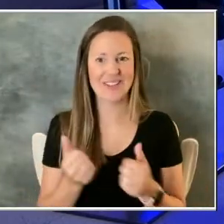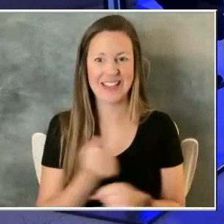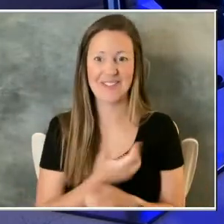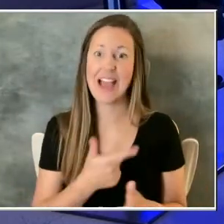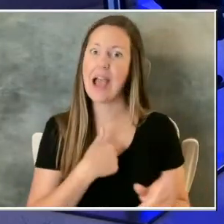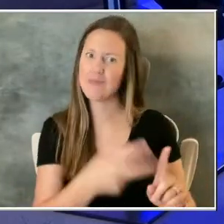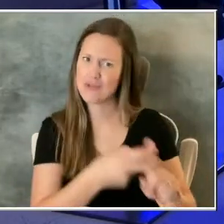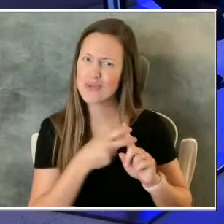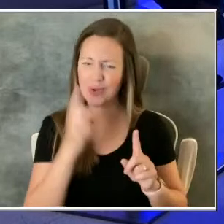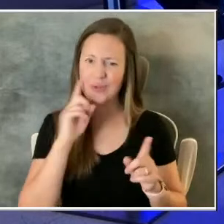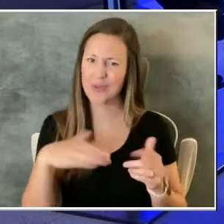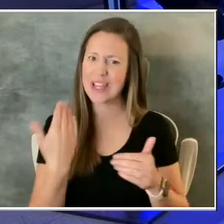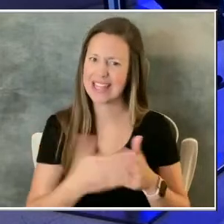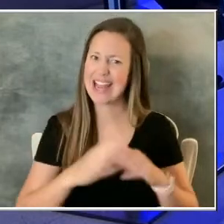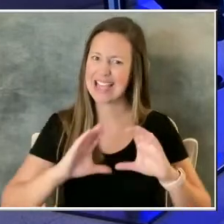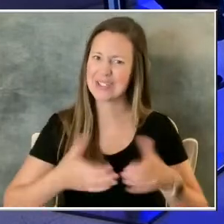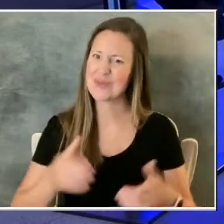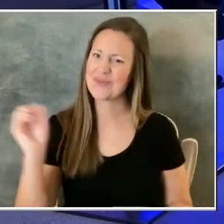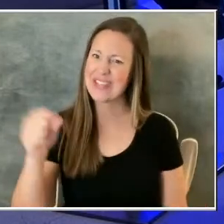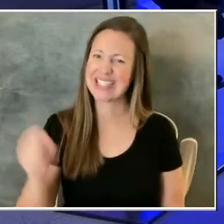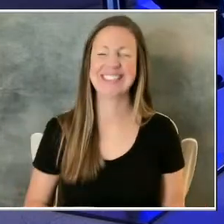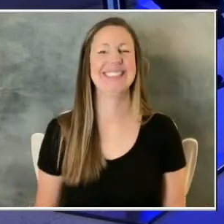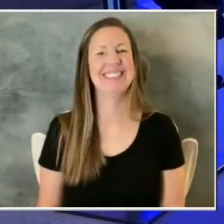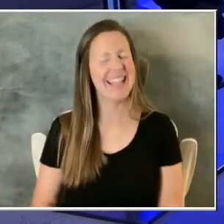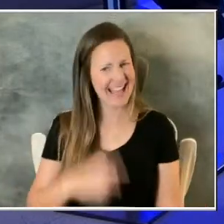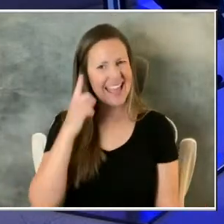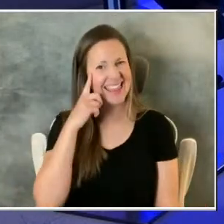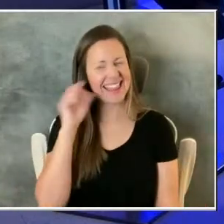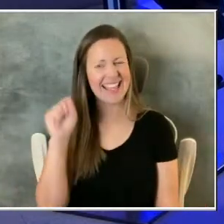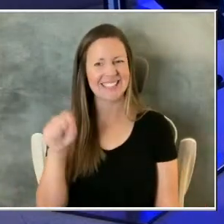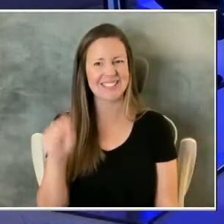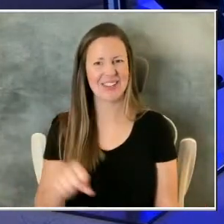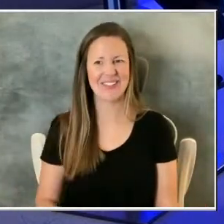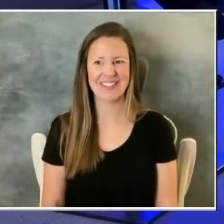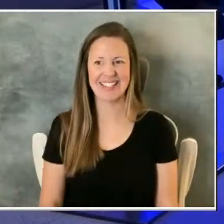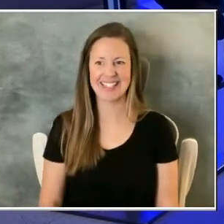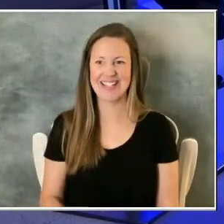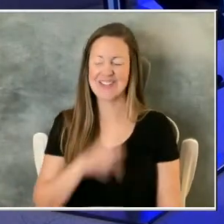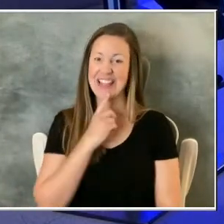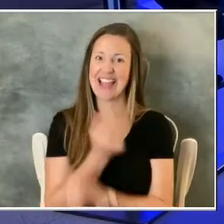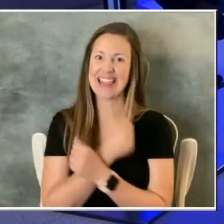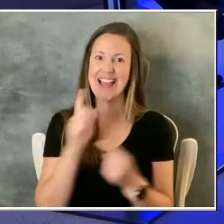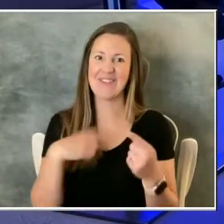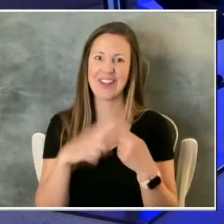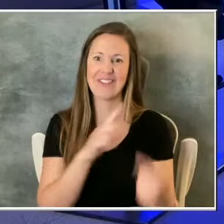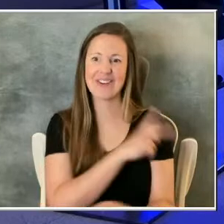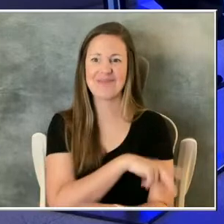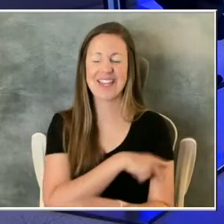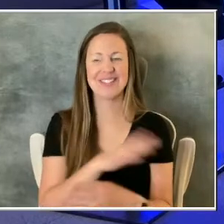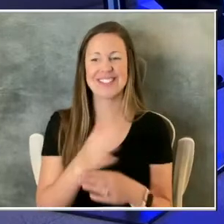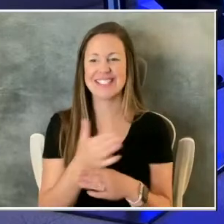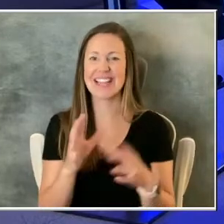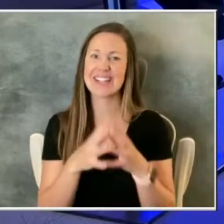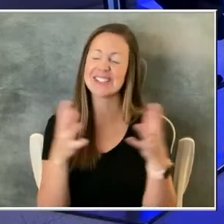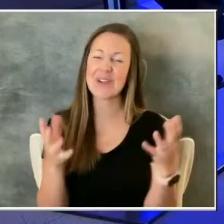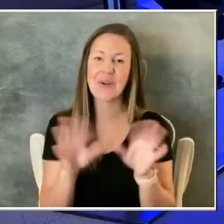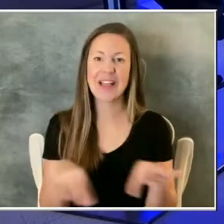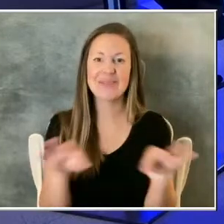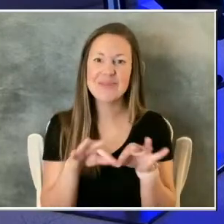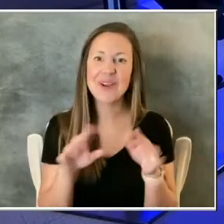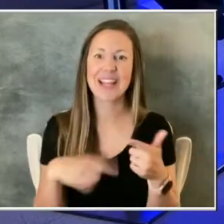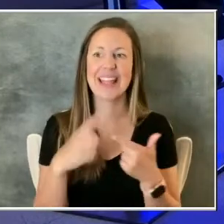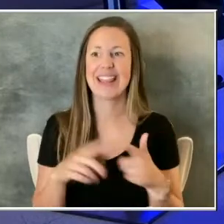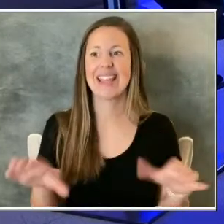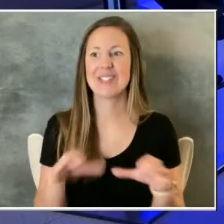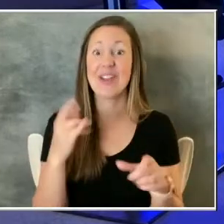batch. I think so. I love patients sharing their stories, so important, but then just doing it right and really diving